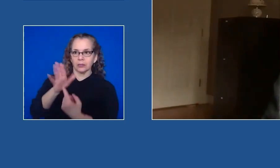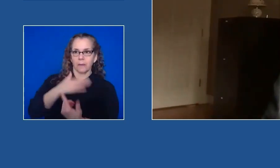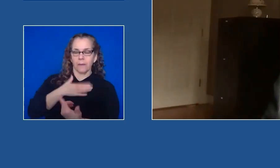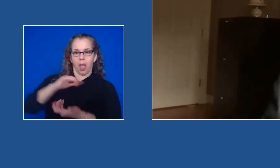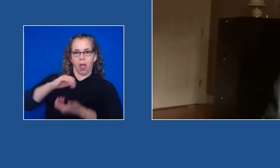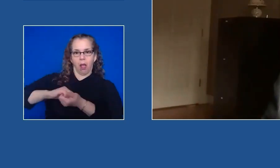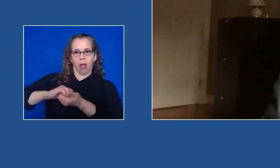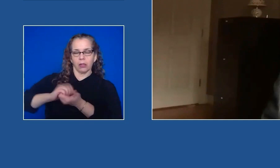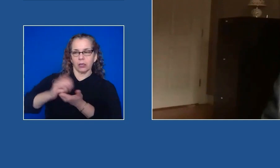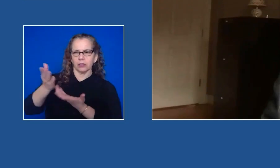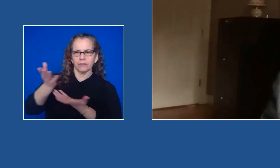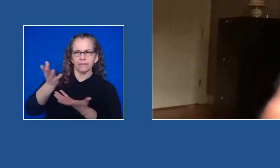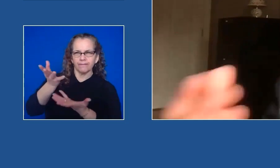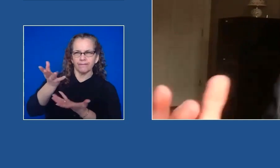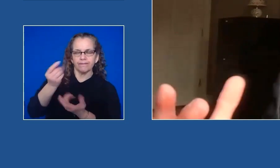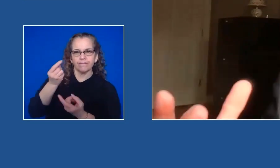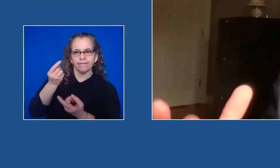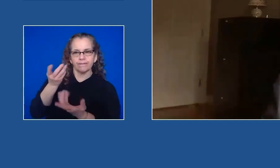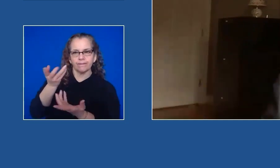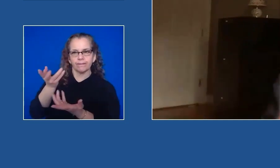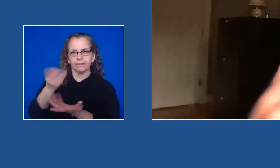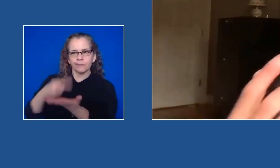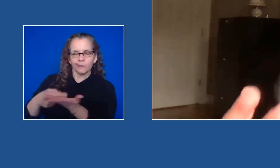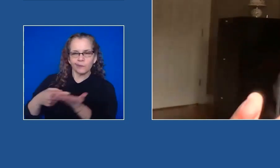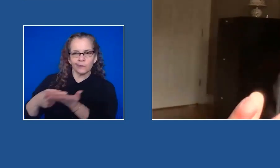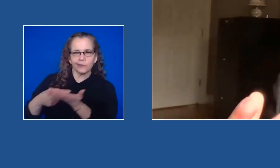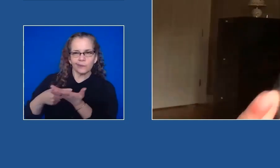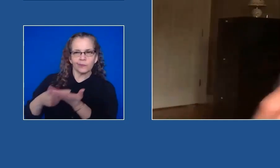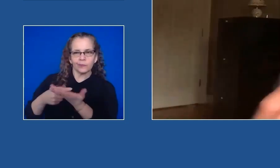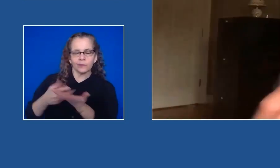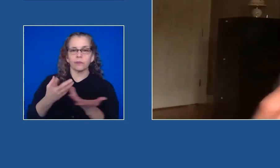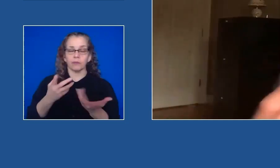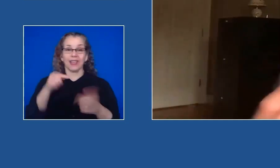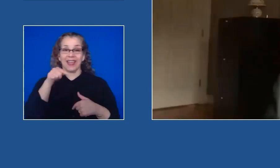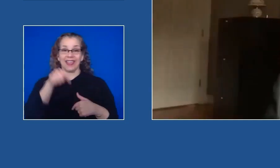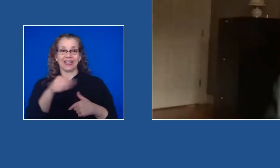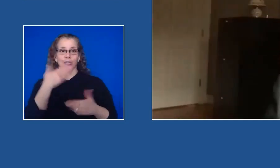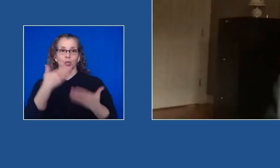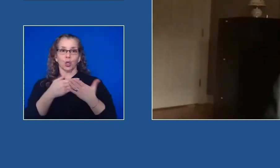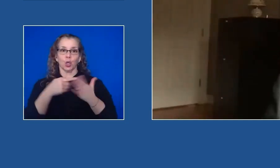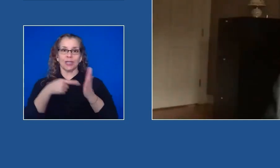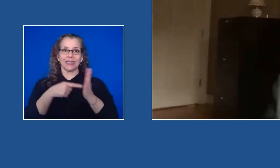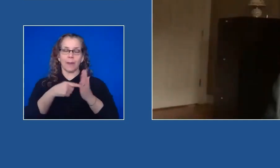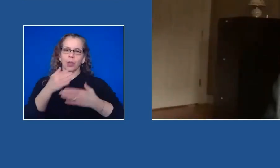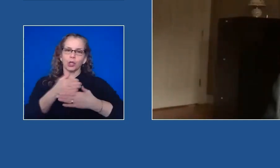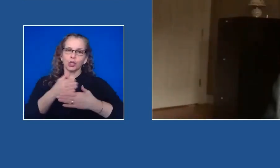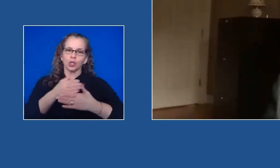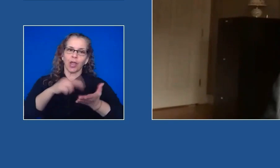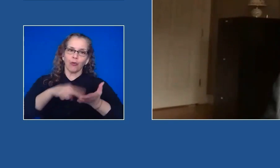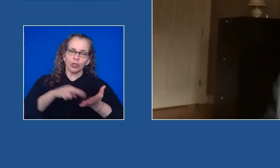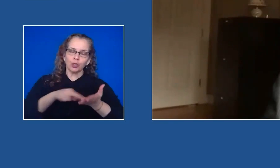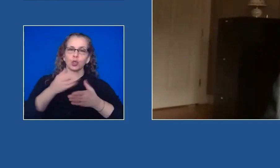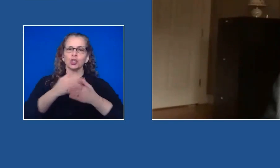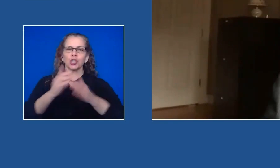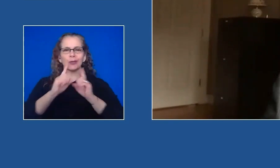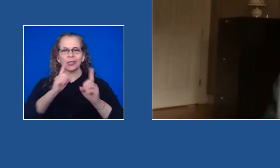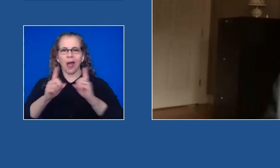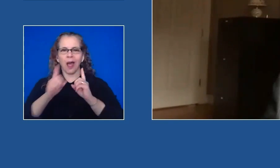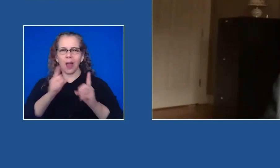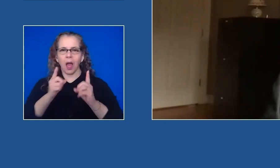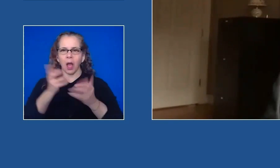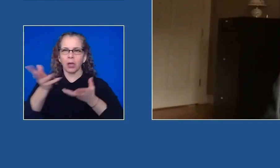try to use examples like this where we can share dialogue, both share research, but clinical experience and lived experience